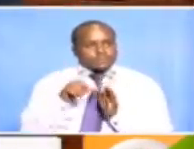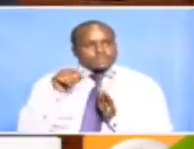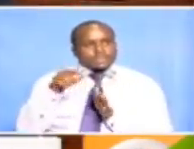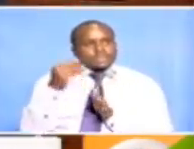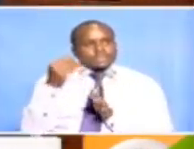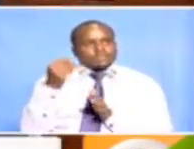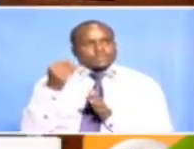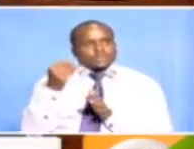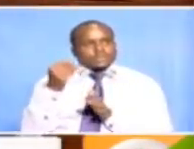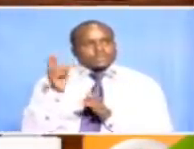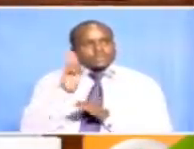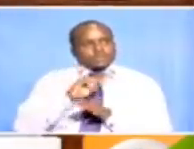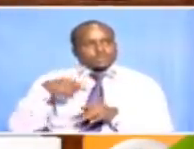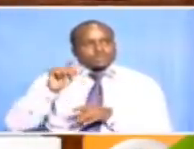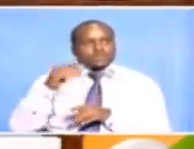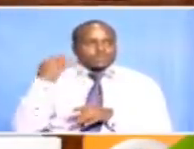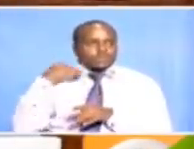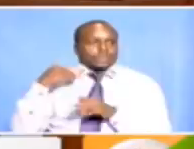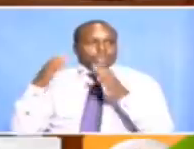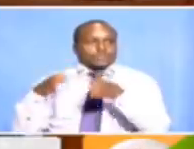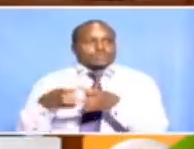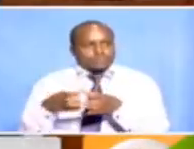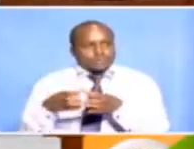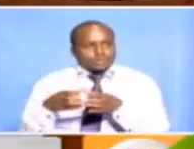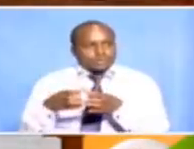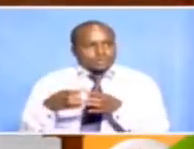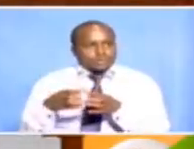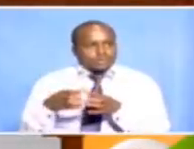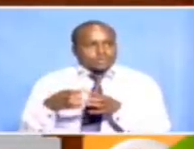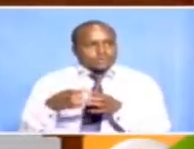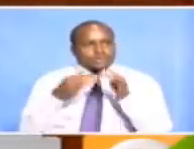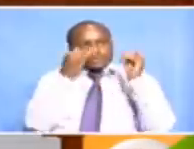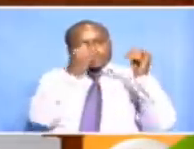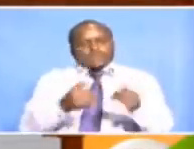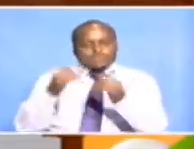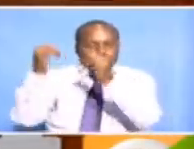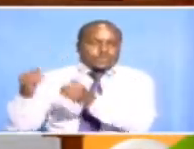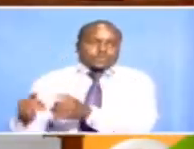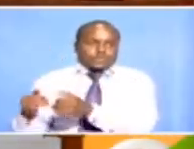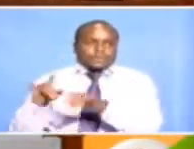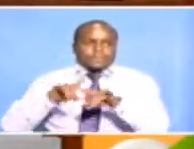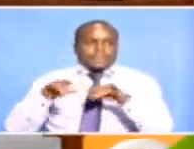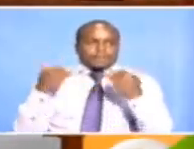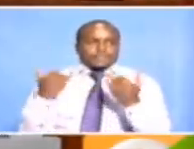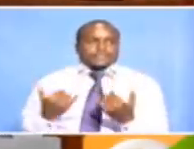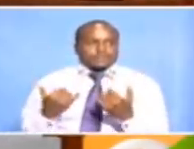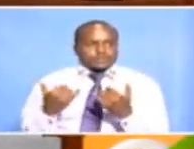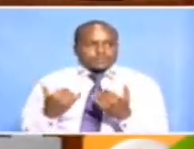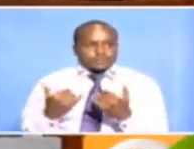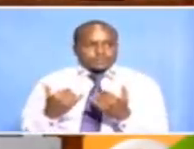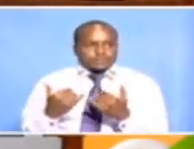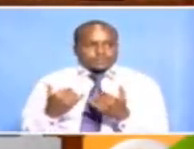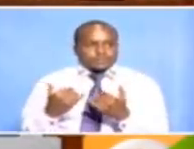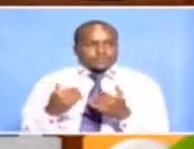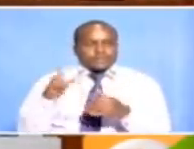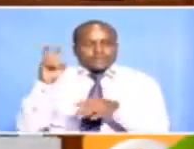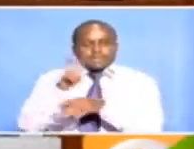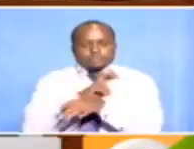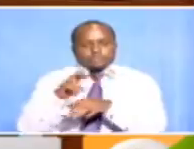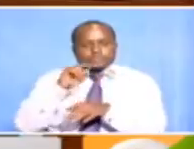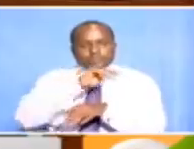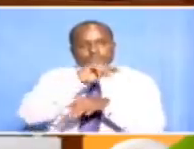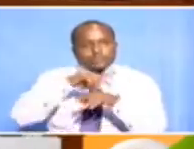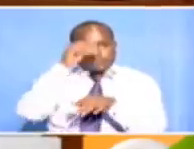go to cartels, used to go to individual pockets. But now, under the watch of the national government, Uhuru